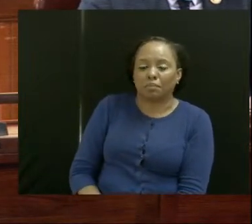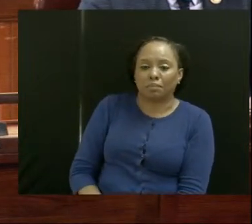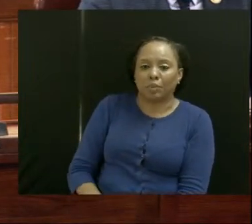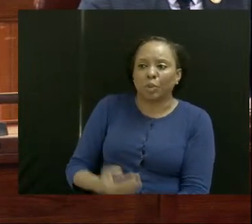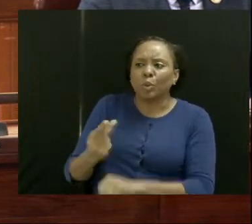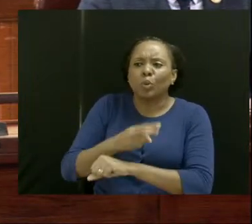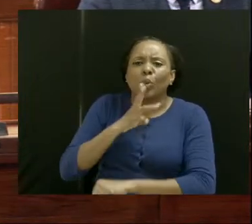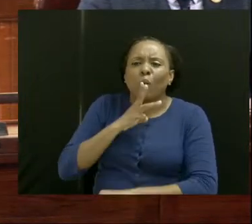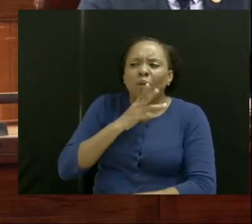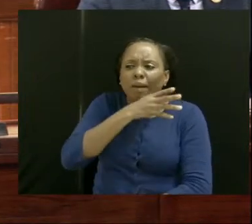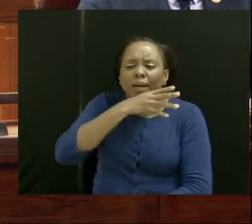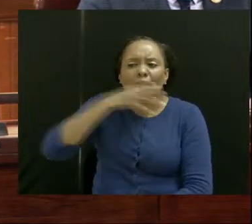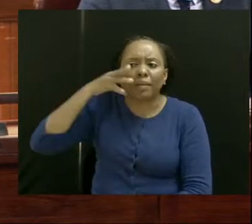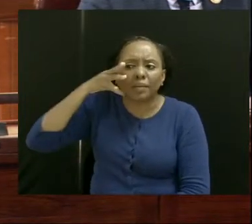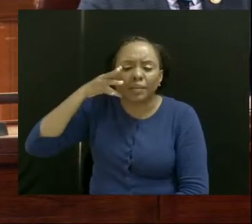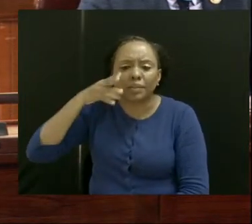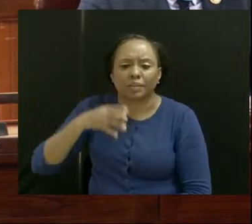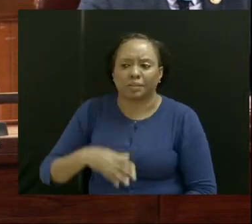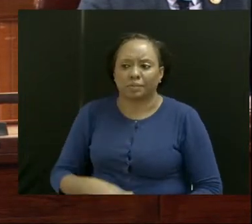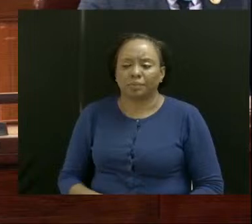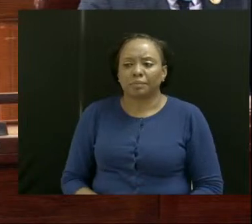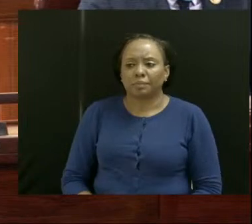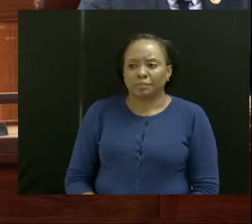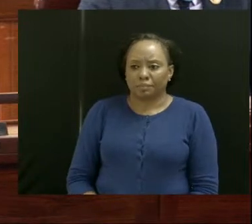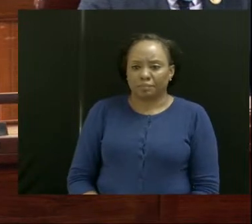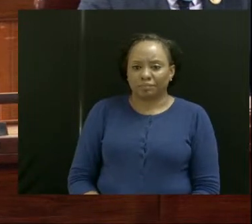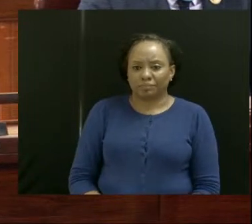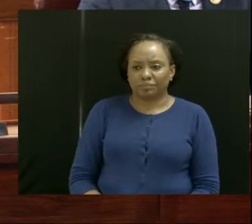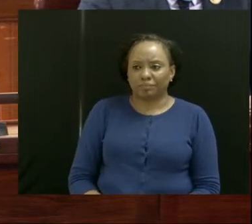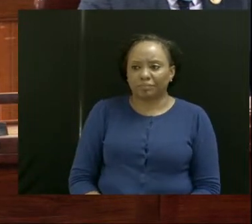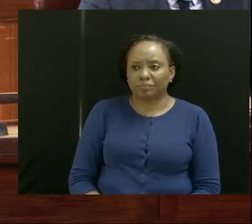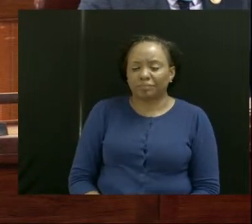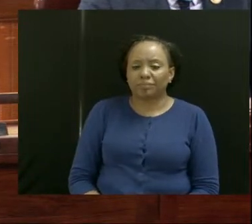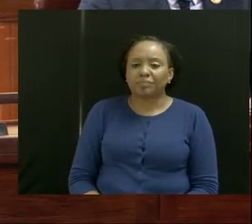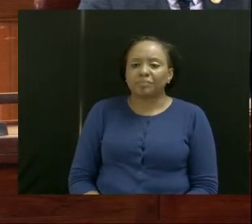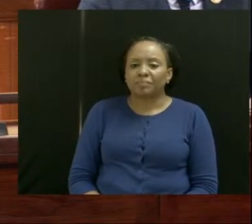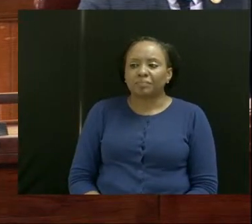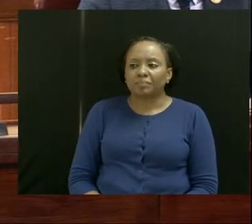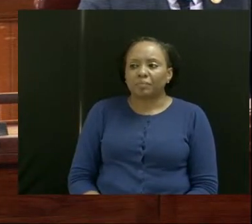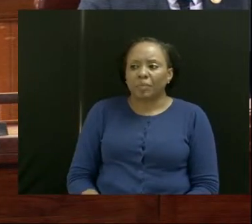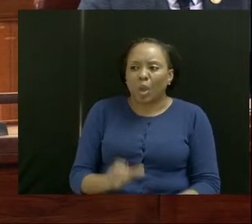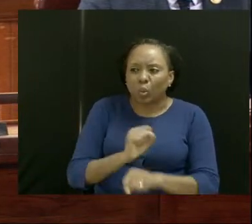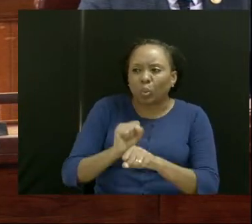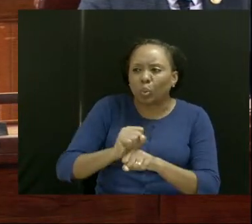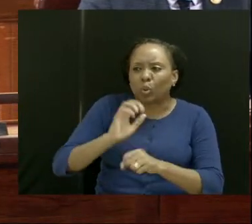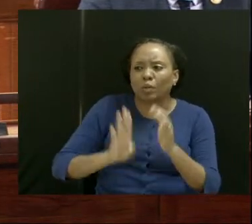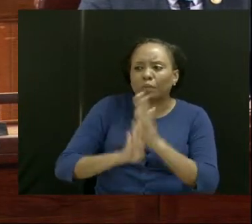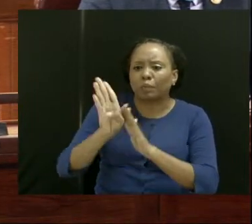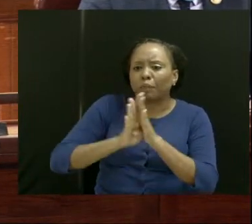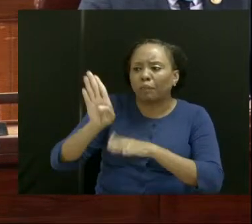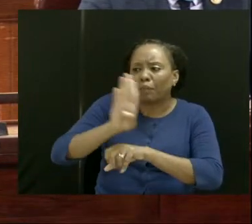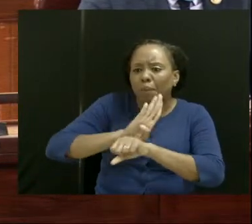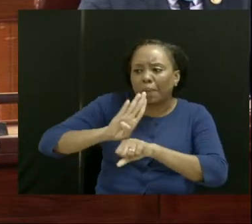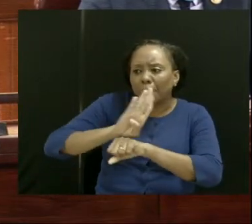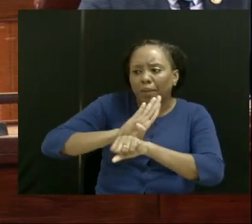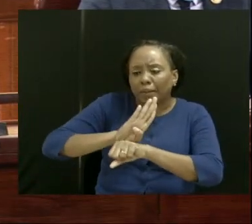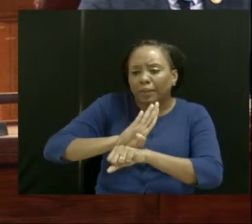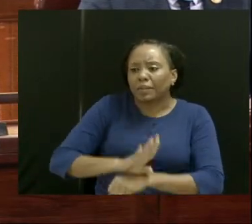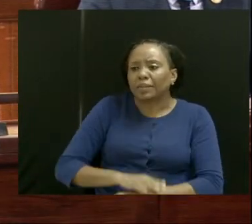agricultural effort and enterprise in Barbados. Water scarcity,